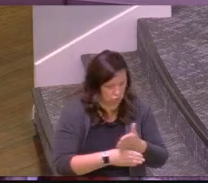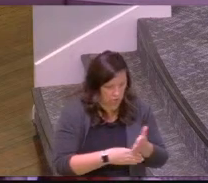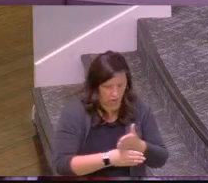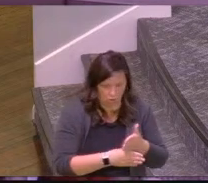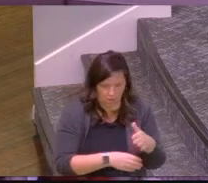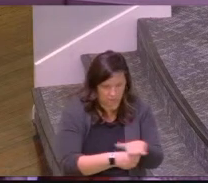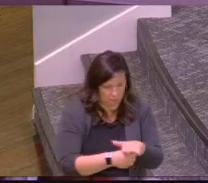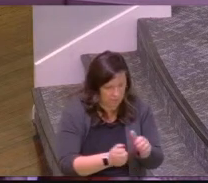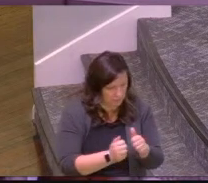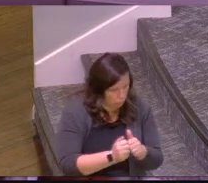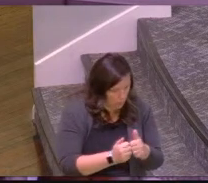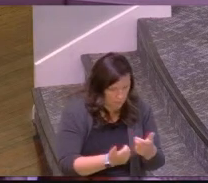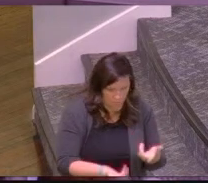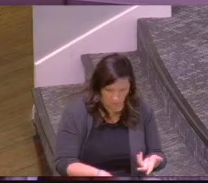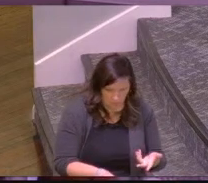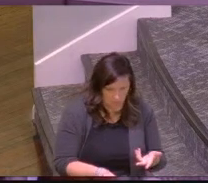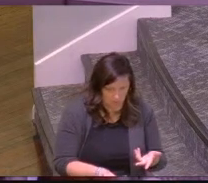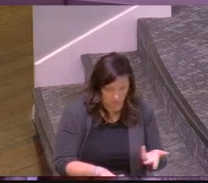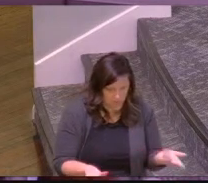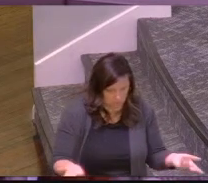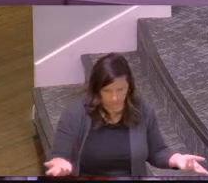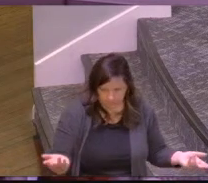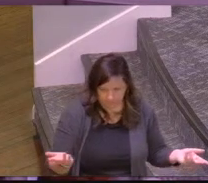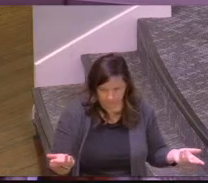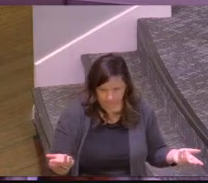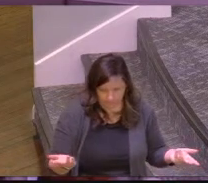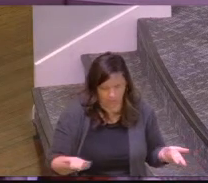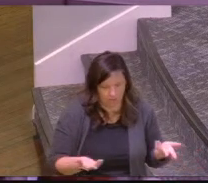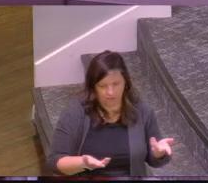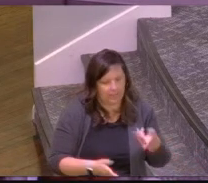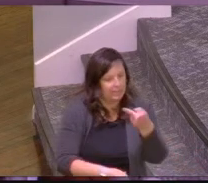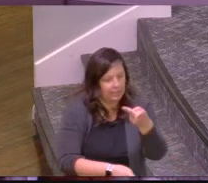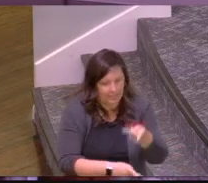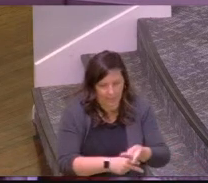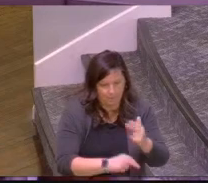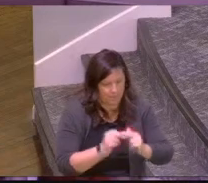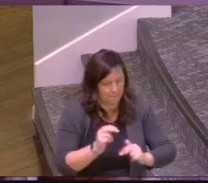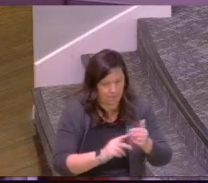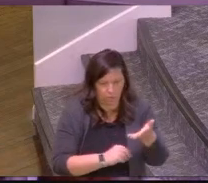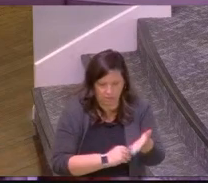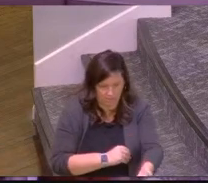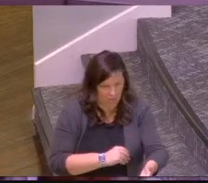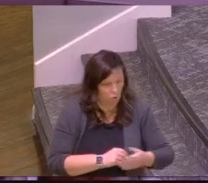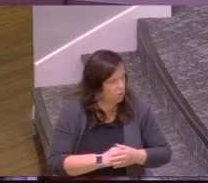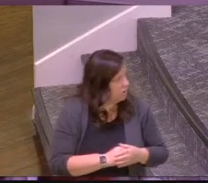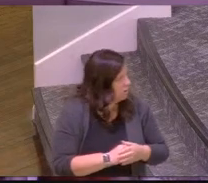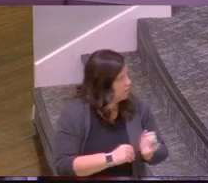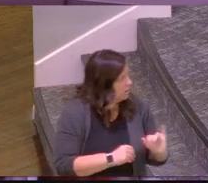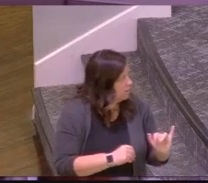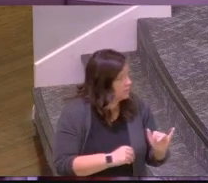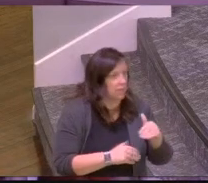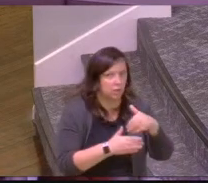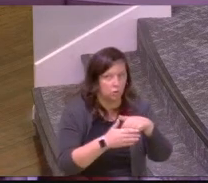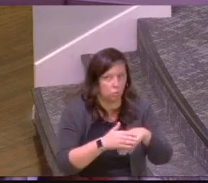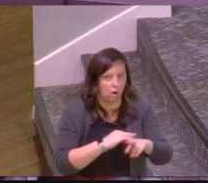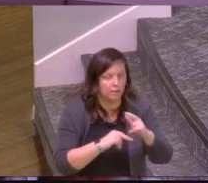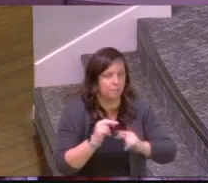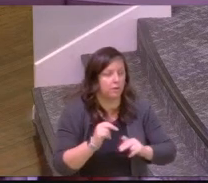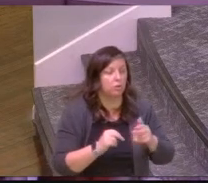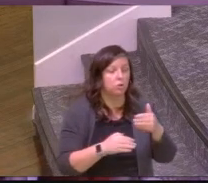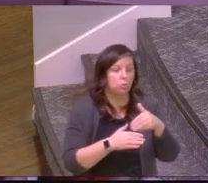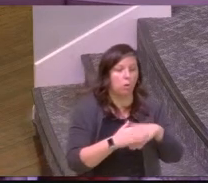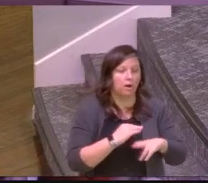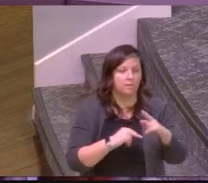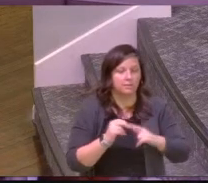just the fact of its being there. You walk into, it's like walking into this building. Nobody walks in here and